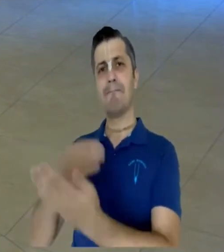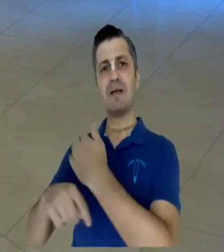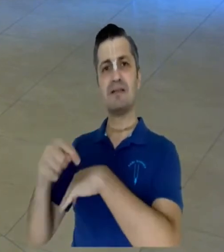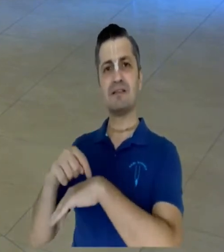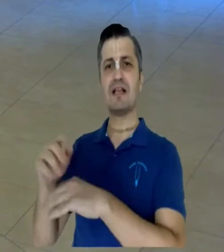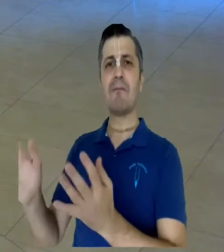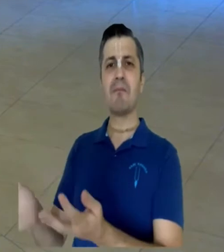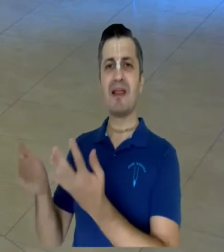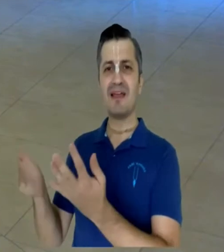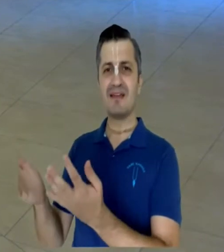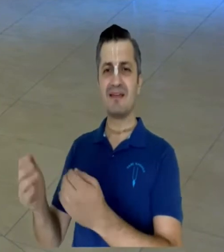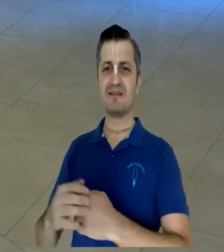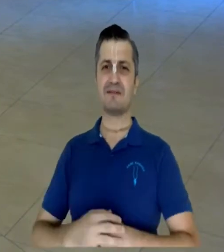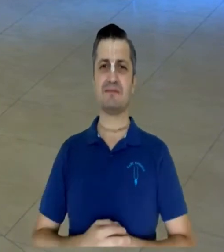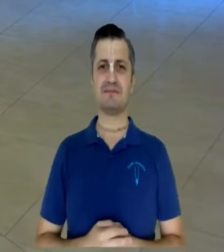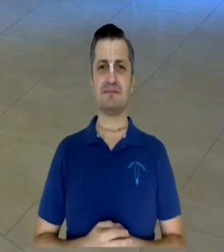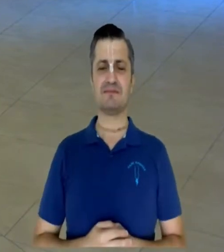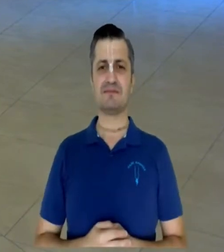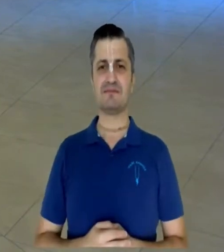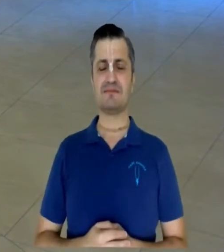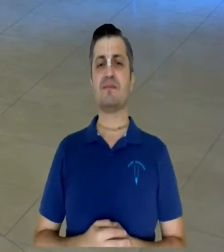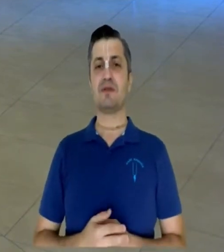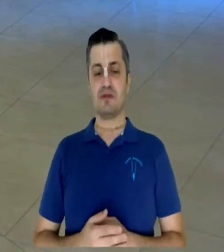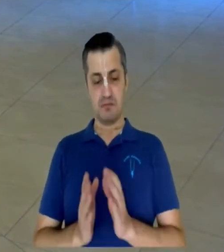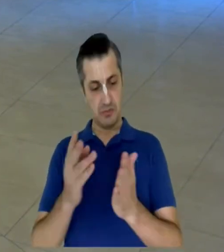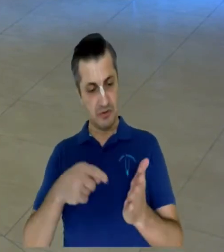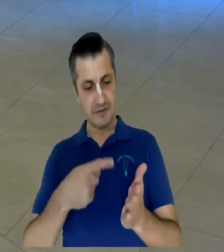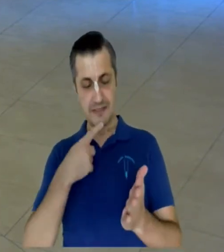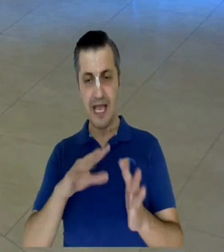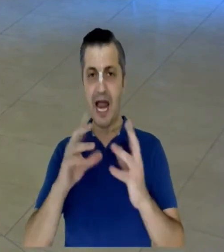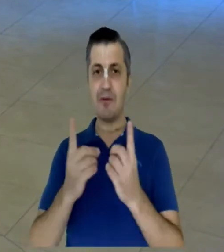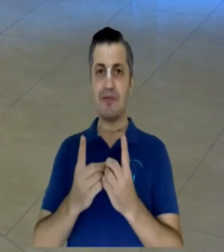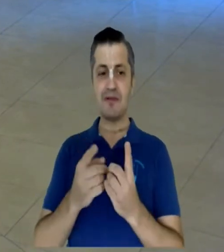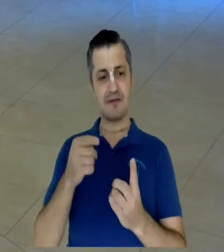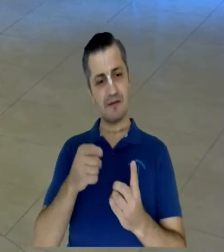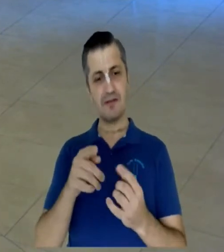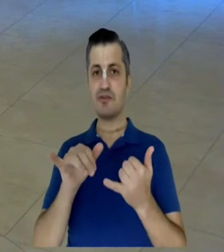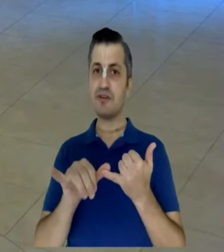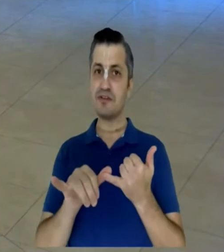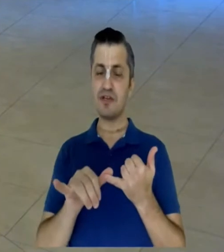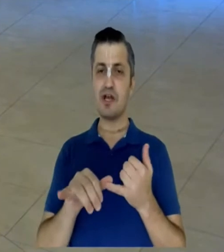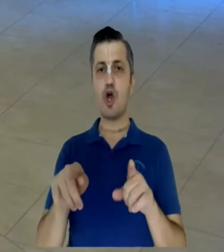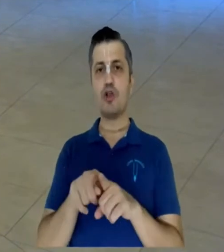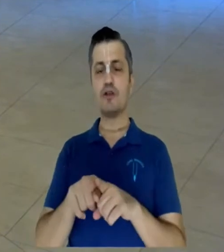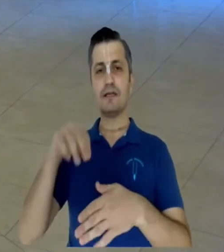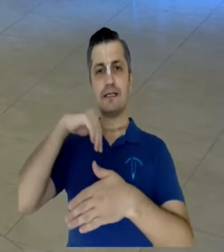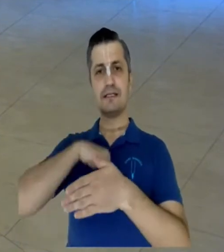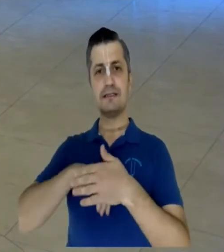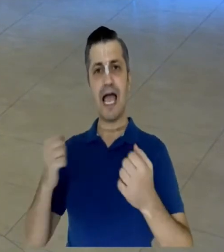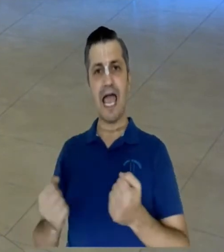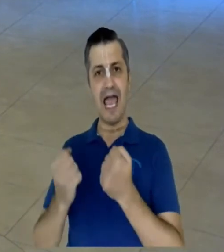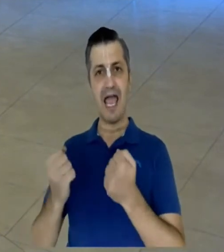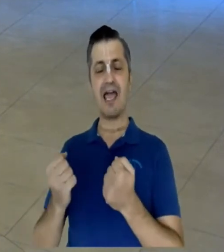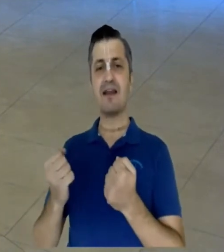as we discussed, that everything is actually Lord Shri Krishna. He has his internal energy, and then this material existence which we see